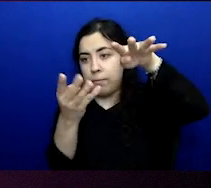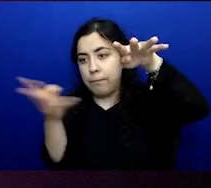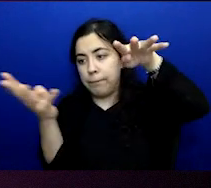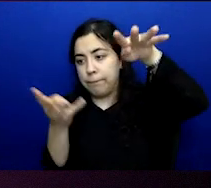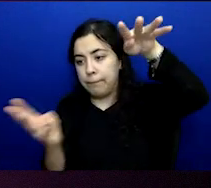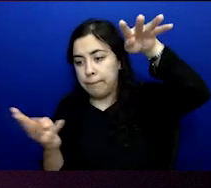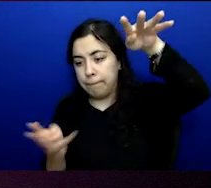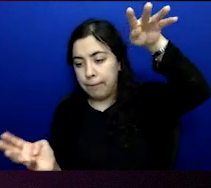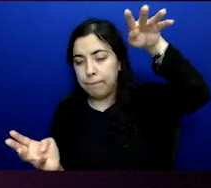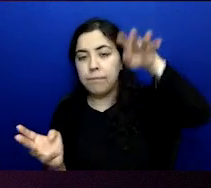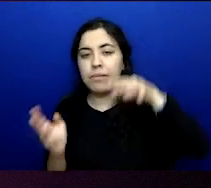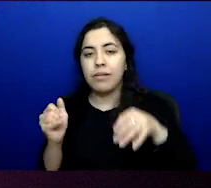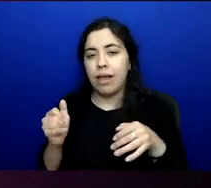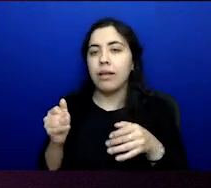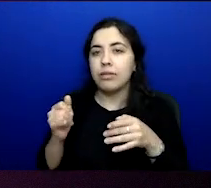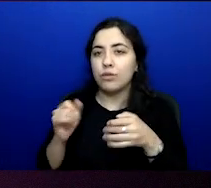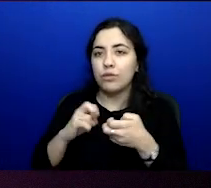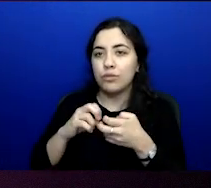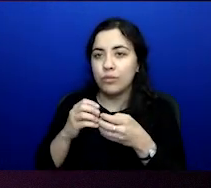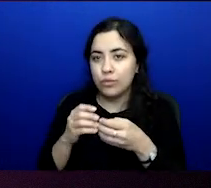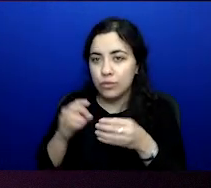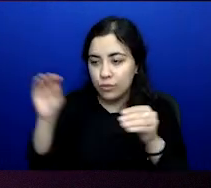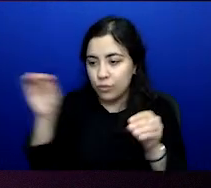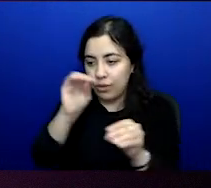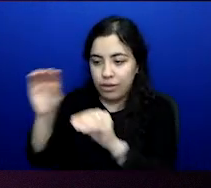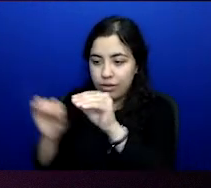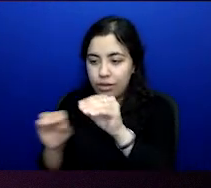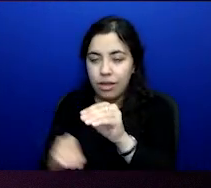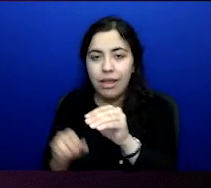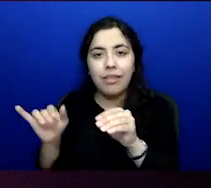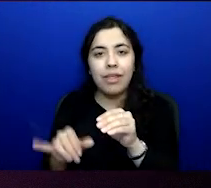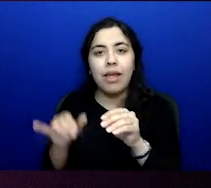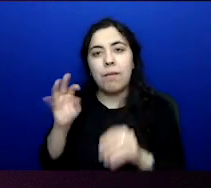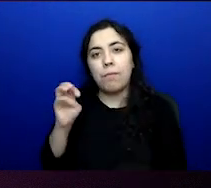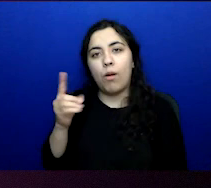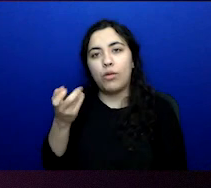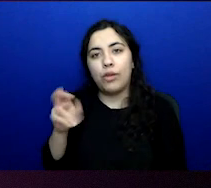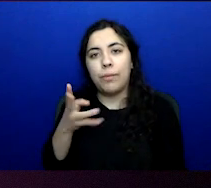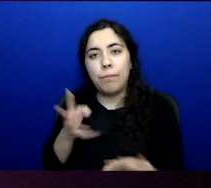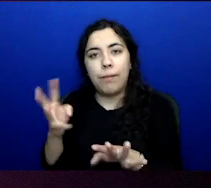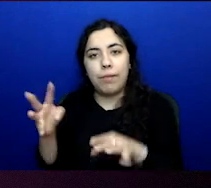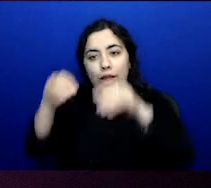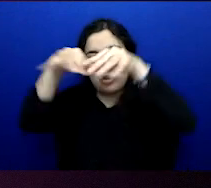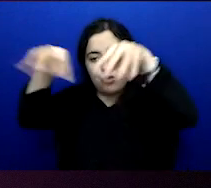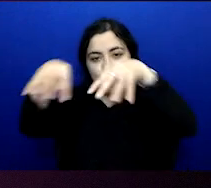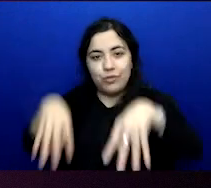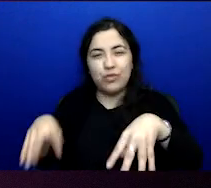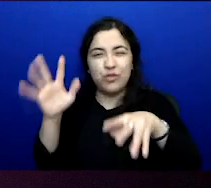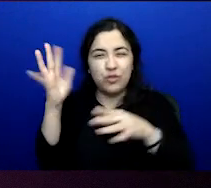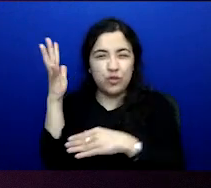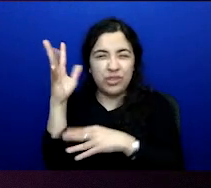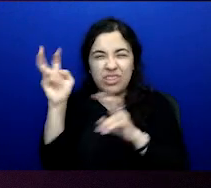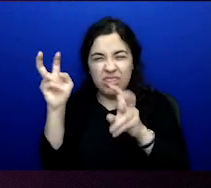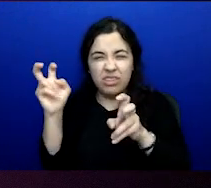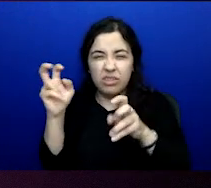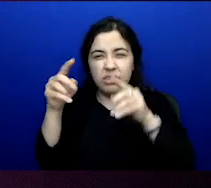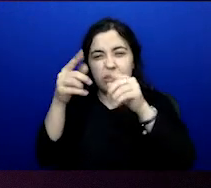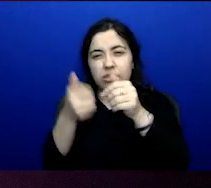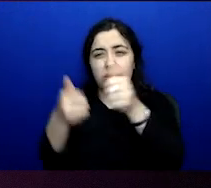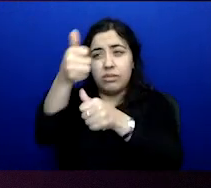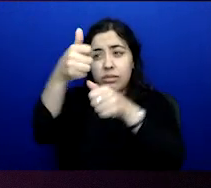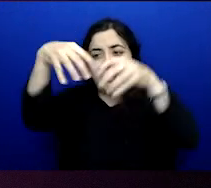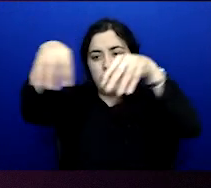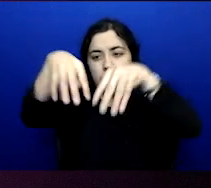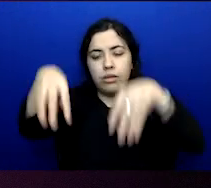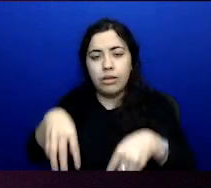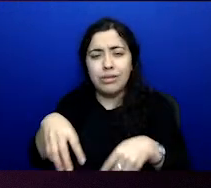of sorting the elements to construct the modular pipeline tree, which in theory, it can be infinitely deep. There's